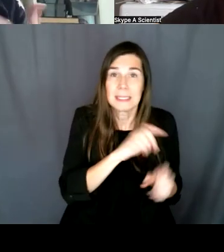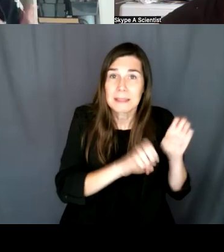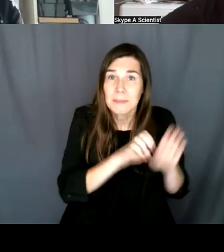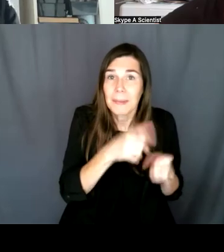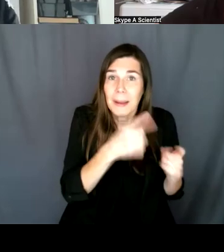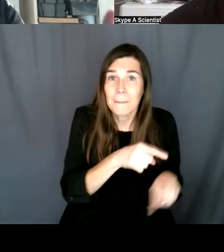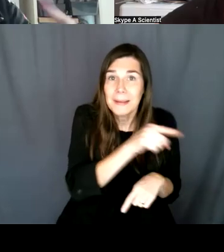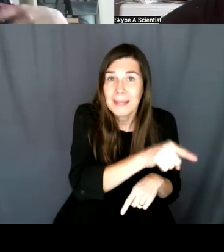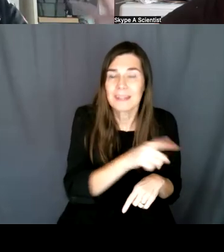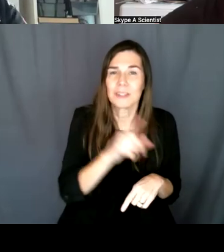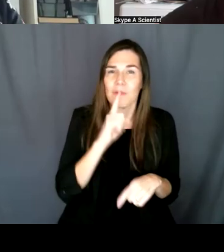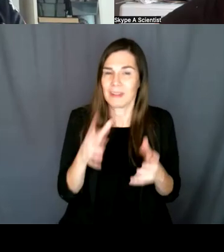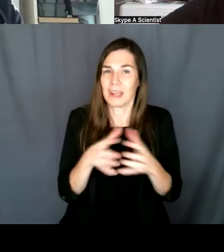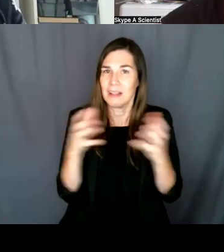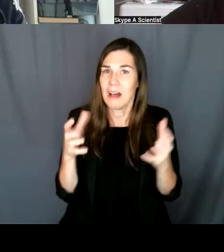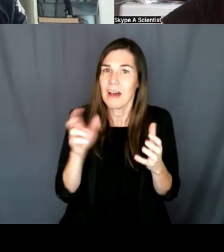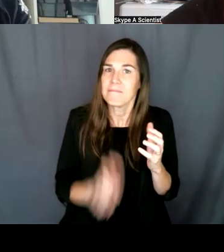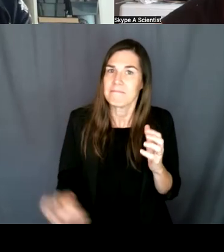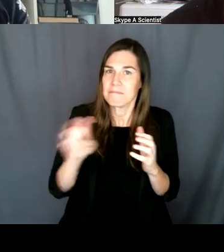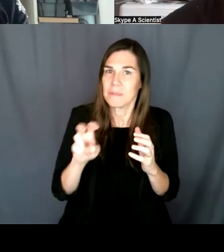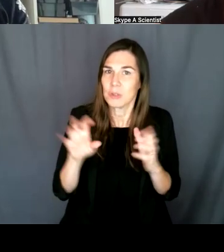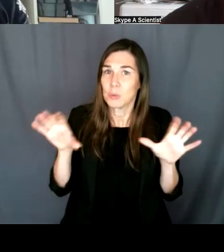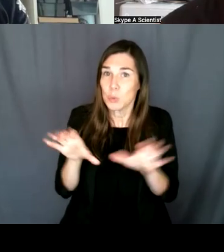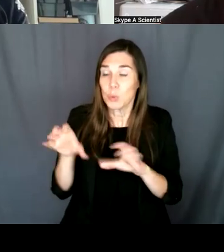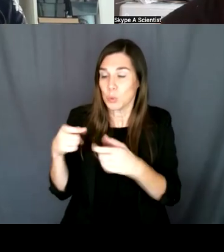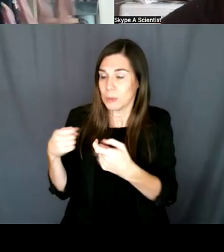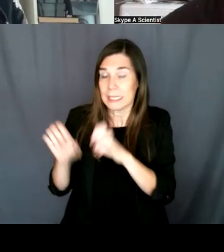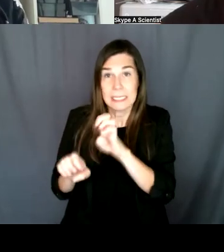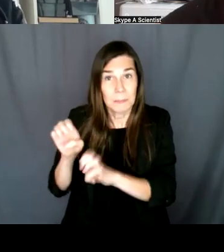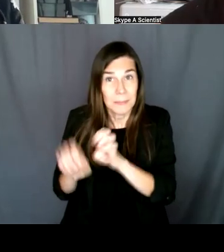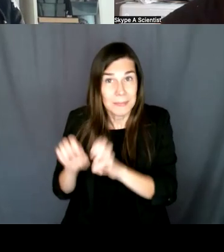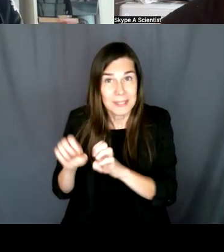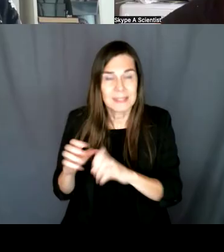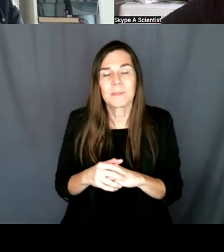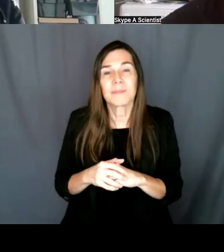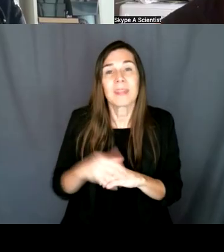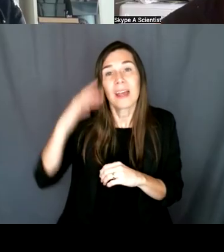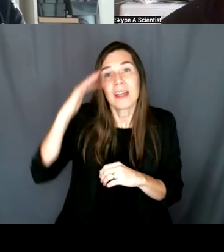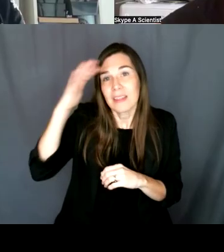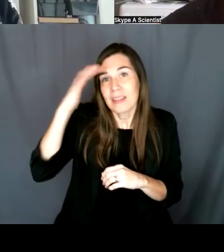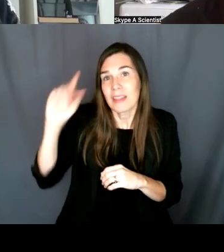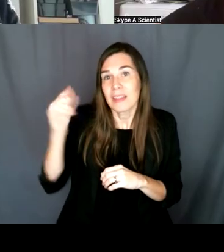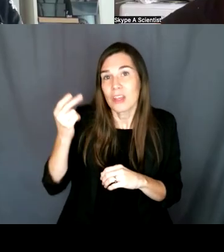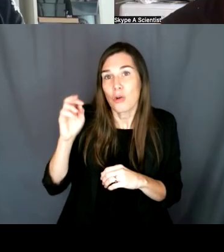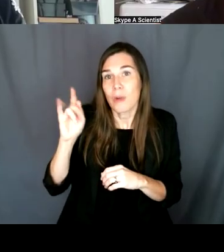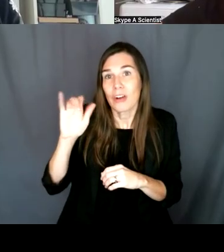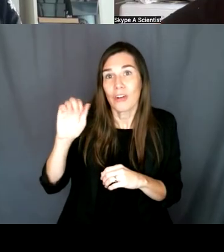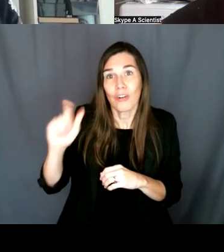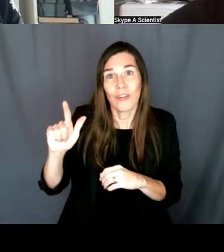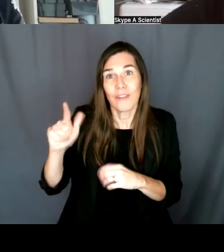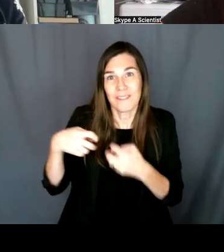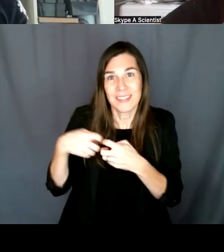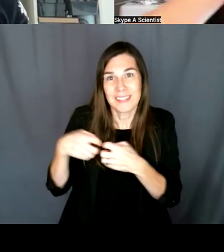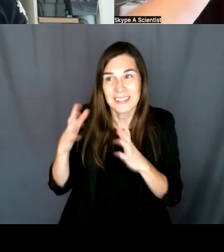of experimental physicists travel to do experiments. And then even theoretical physicists get to travel. They go to conferences so that they can